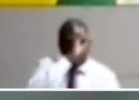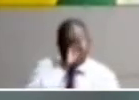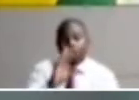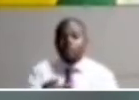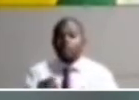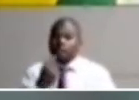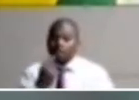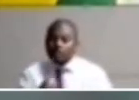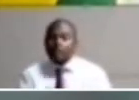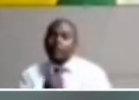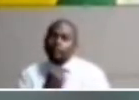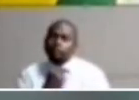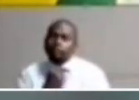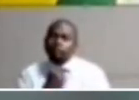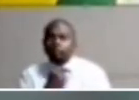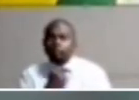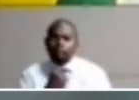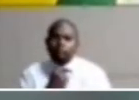by assuming that